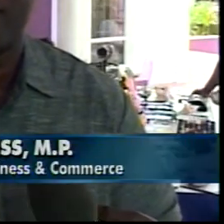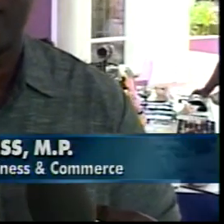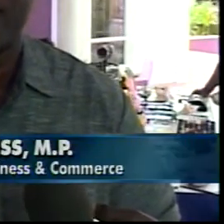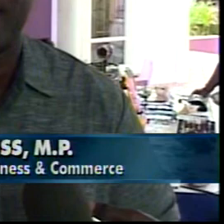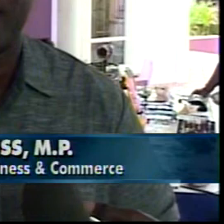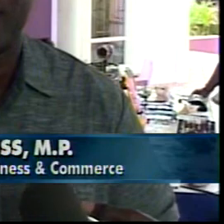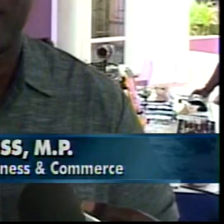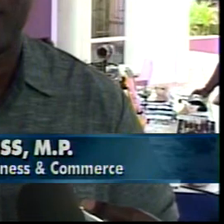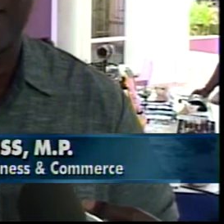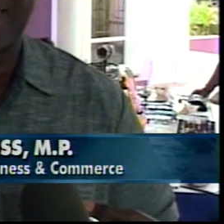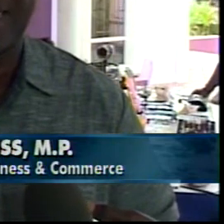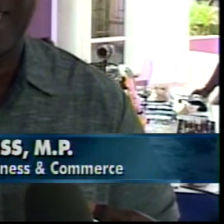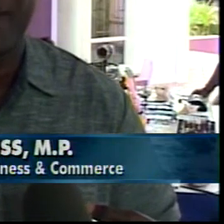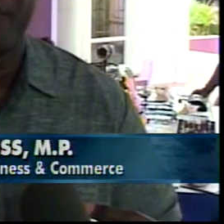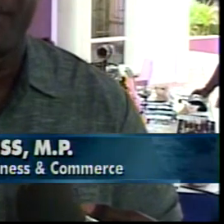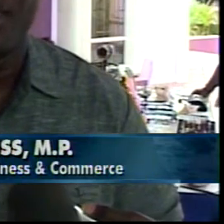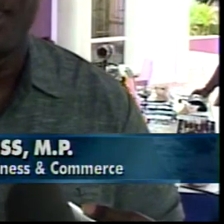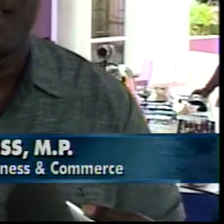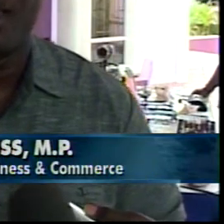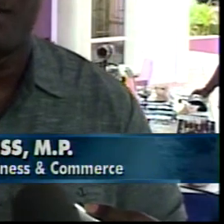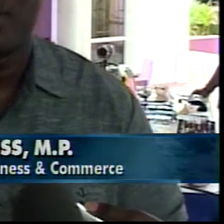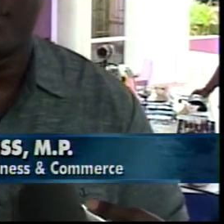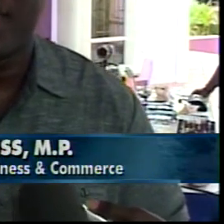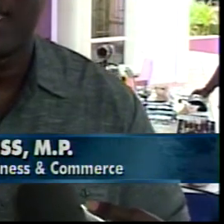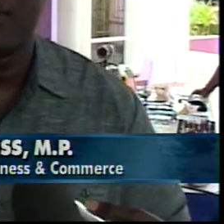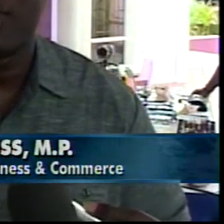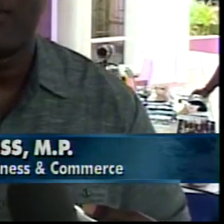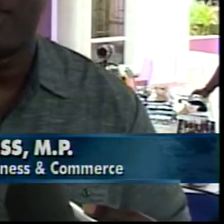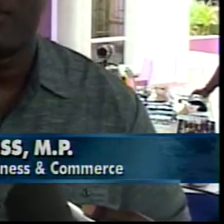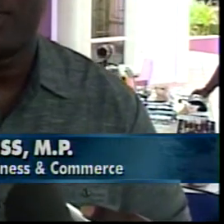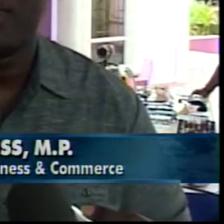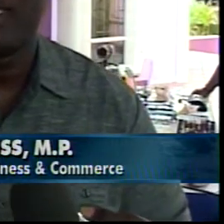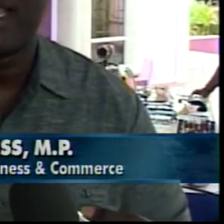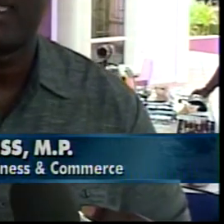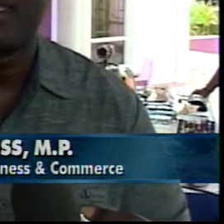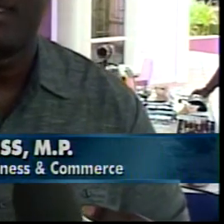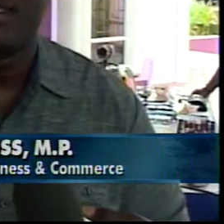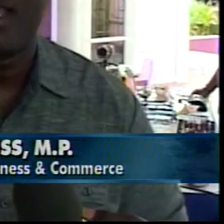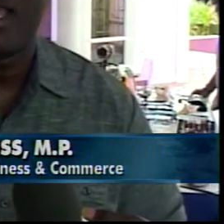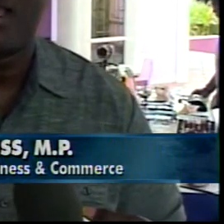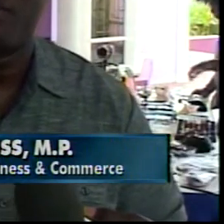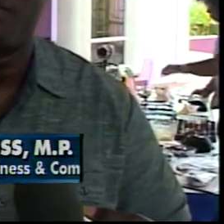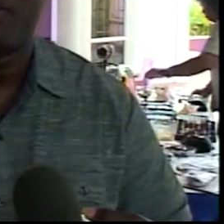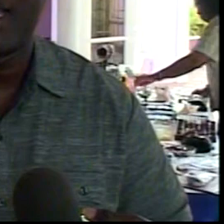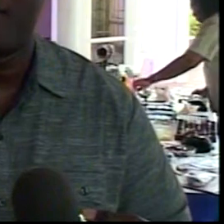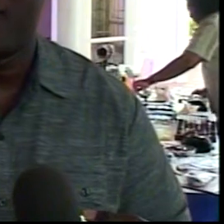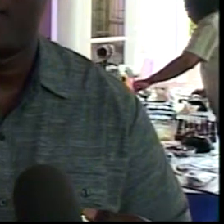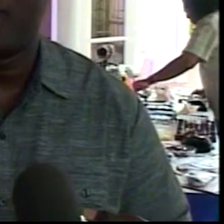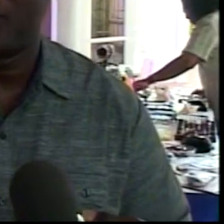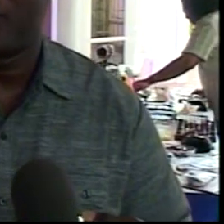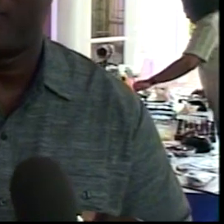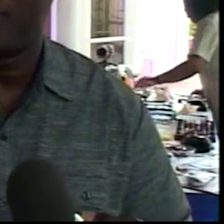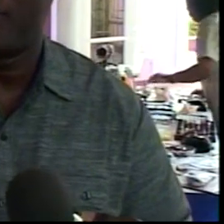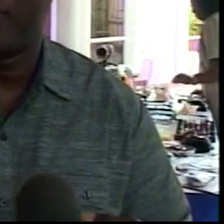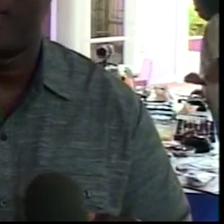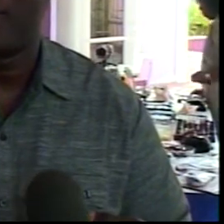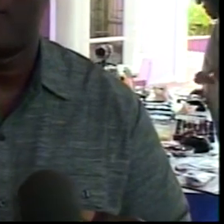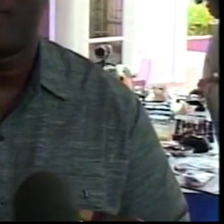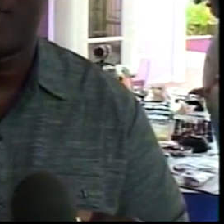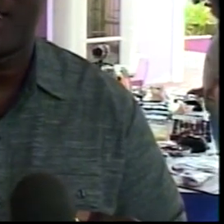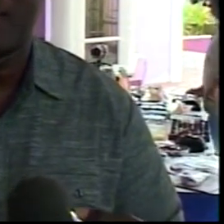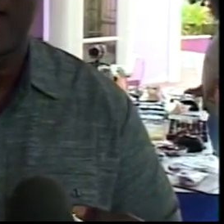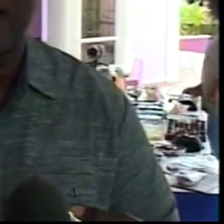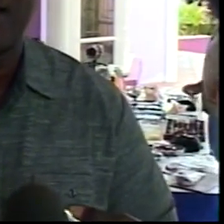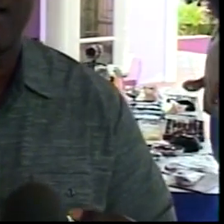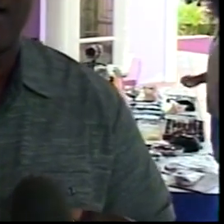Panamanian authorities as recent as yesterday, around that, where we're looking to get Panamanian teachers of English